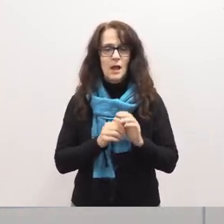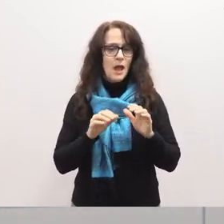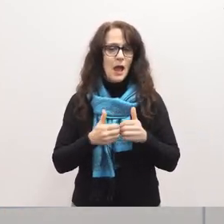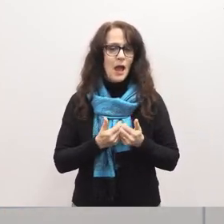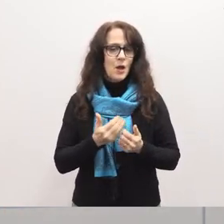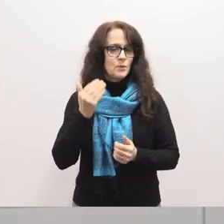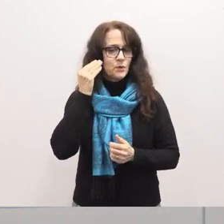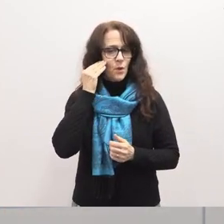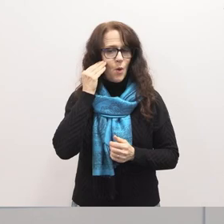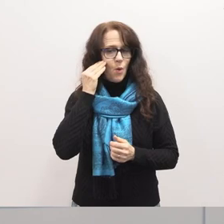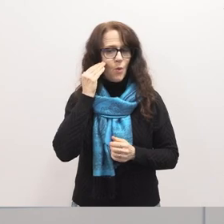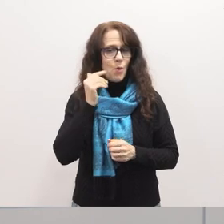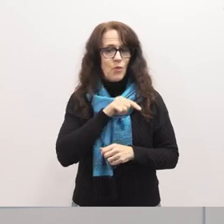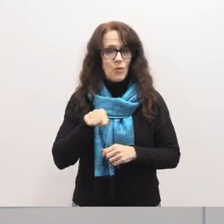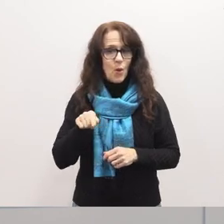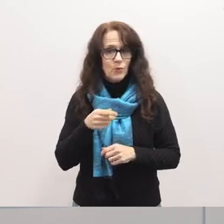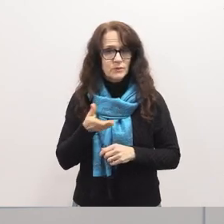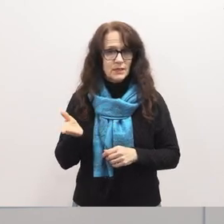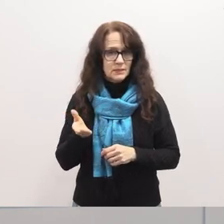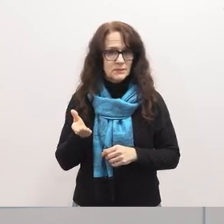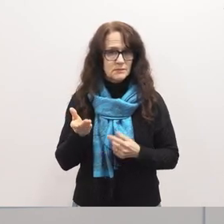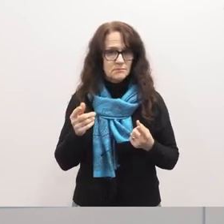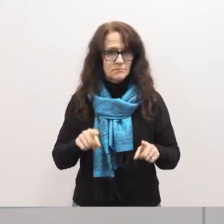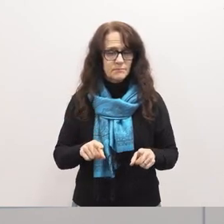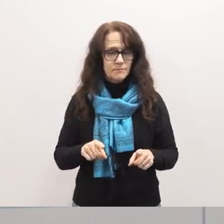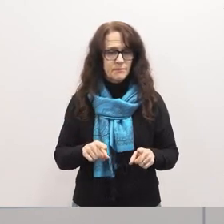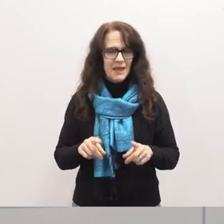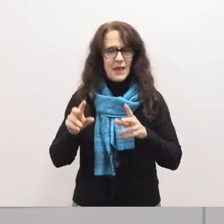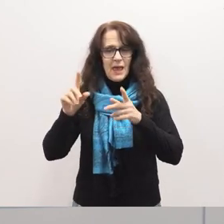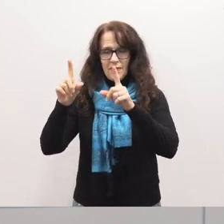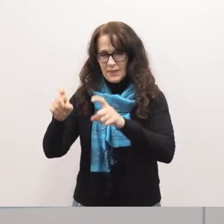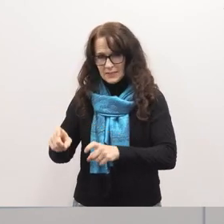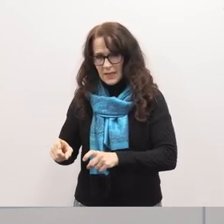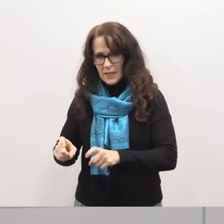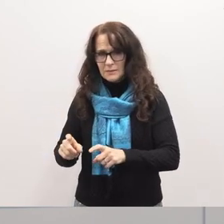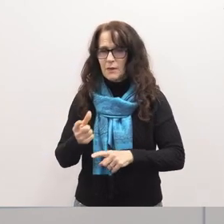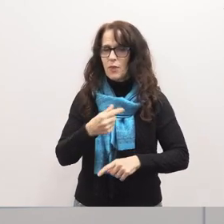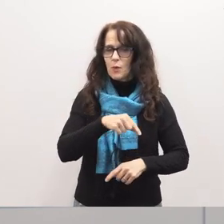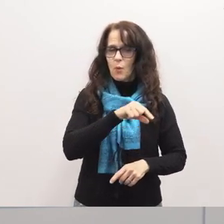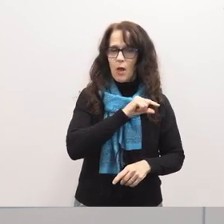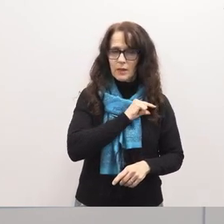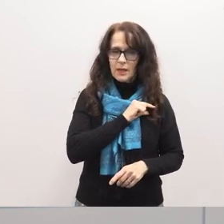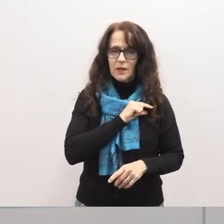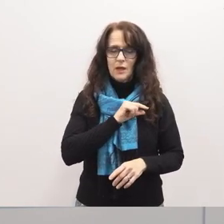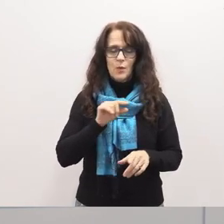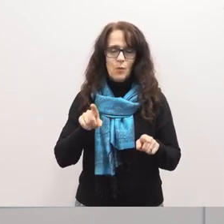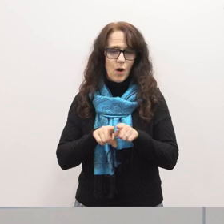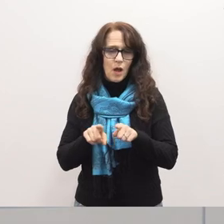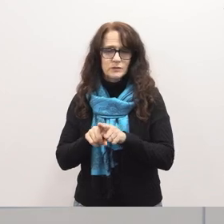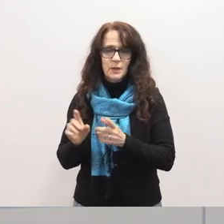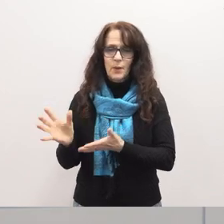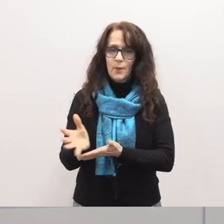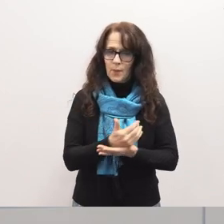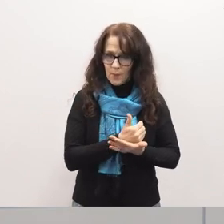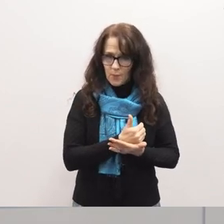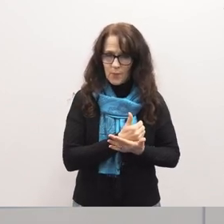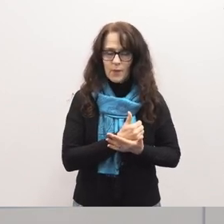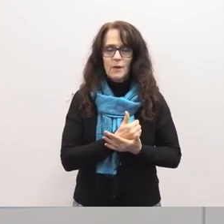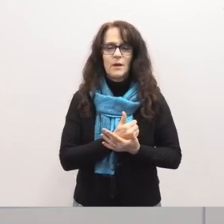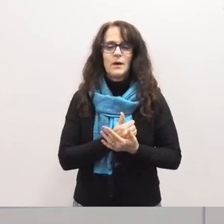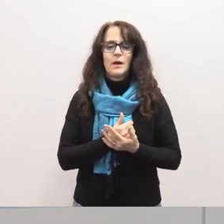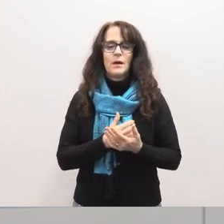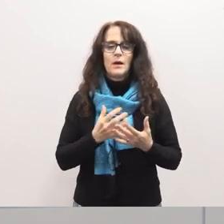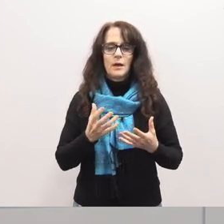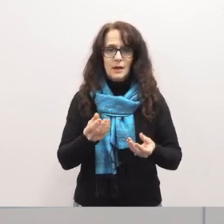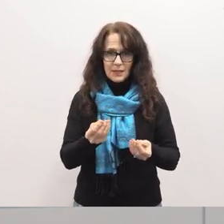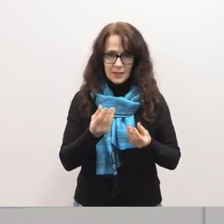How do we know those things? And we know what the tests say, but the qualitative data that we're also looking at will also give us